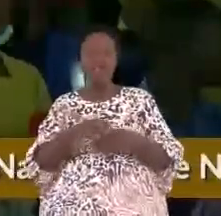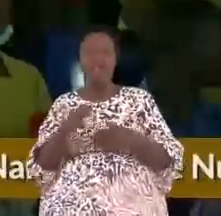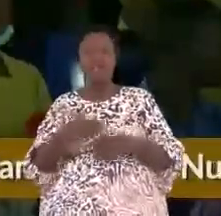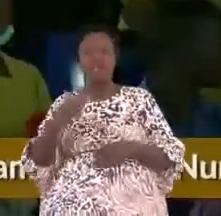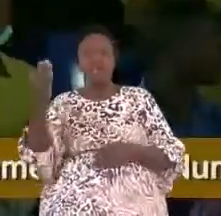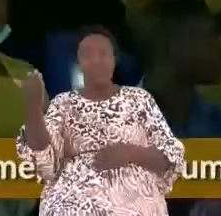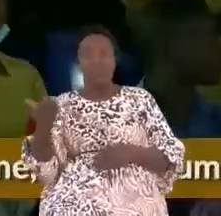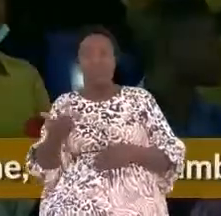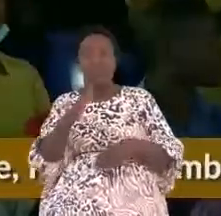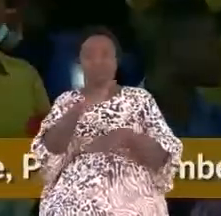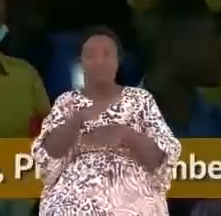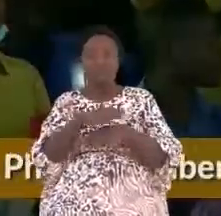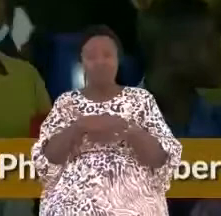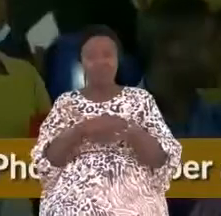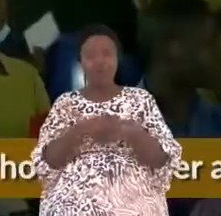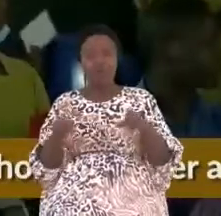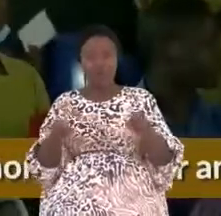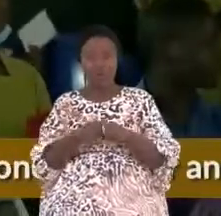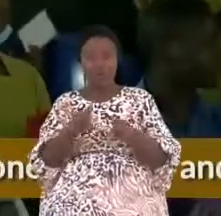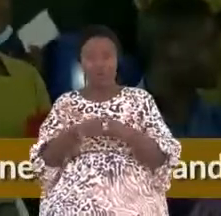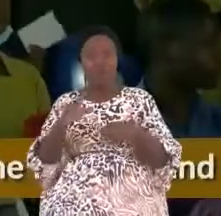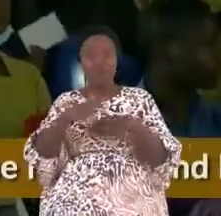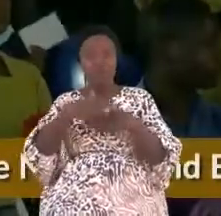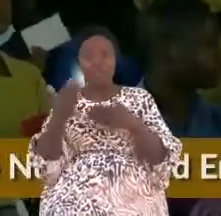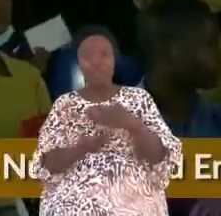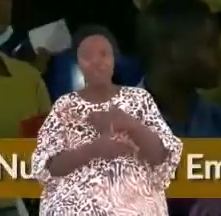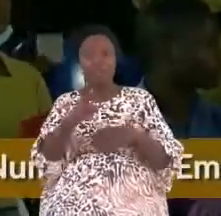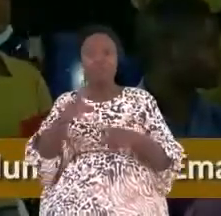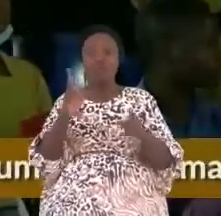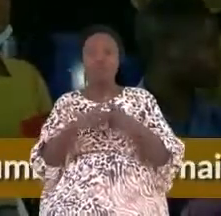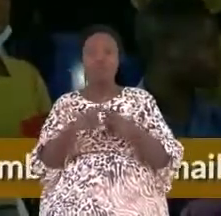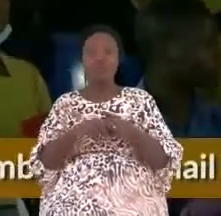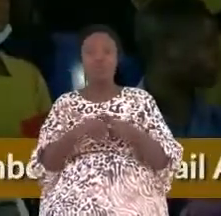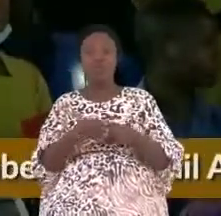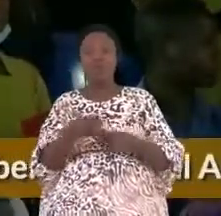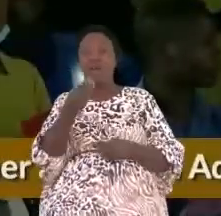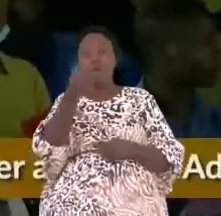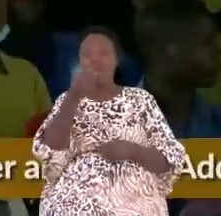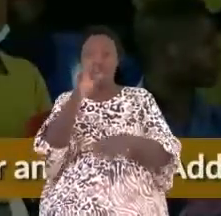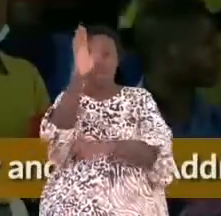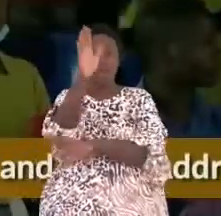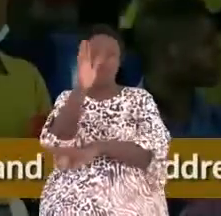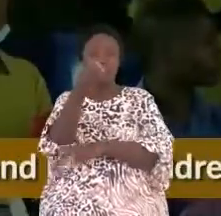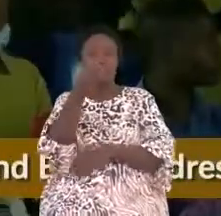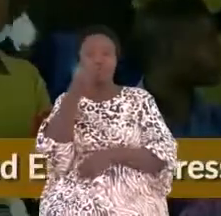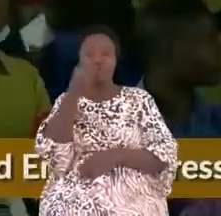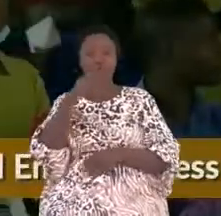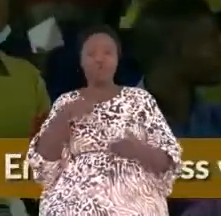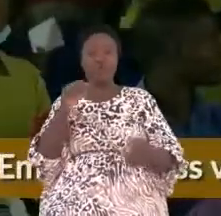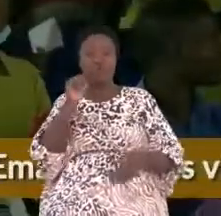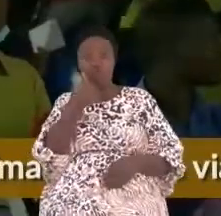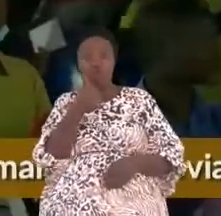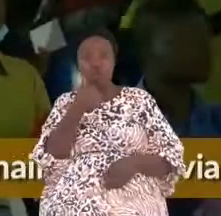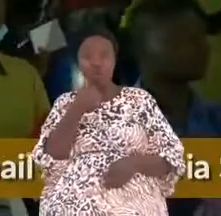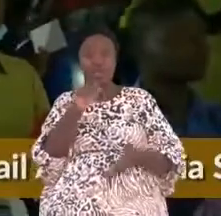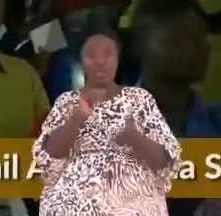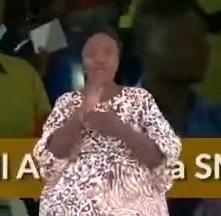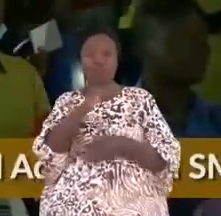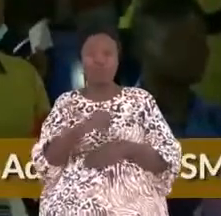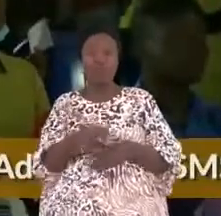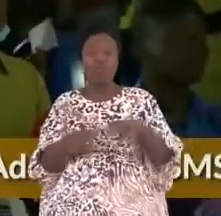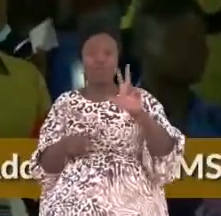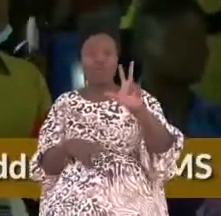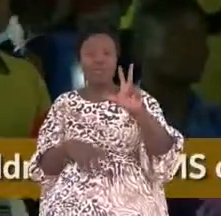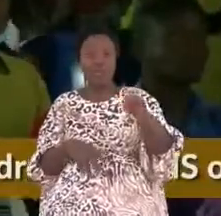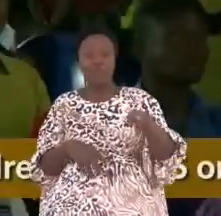our tomorrow lunch hour with jesus that will be 3 p.m in this place there's